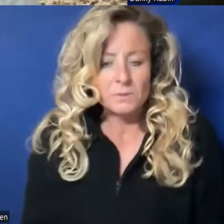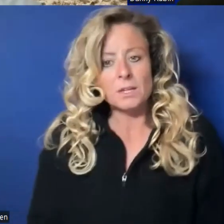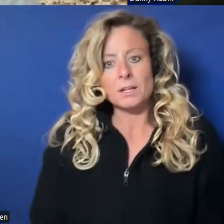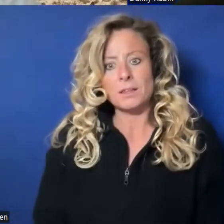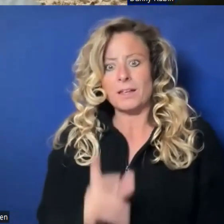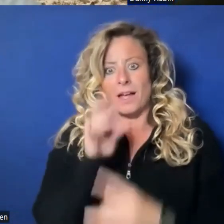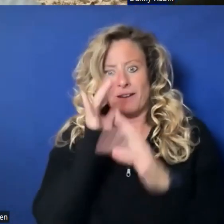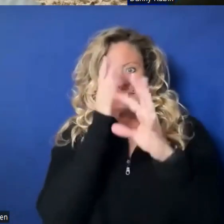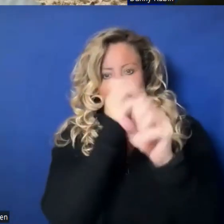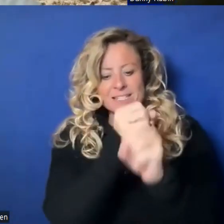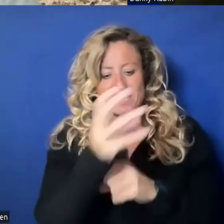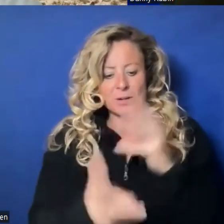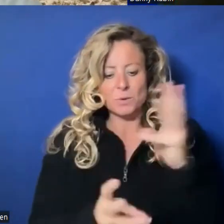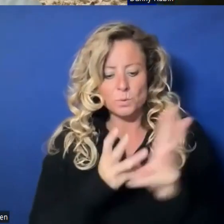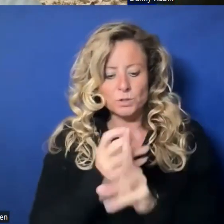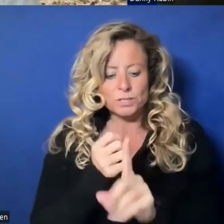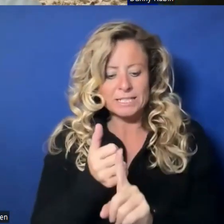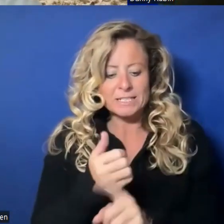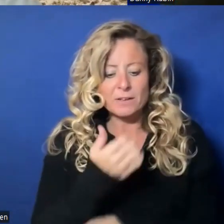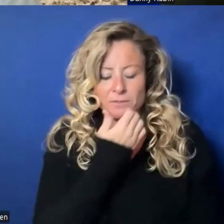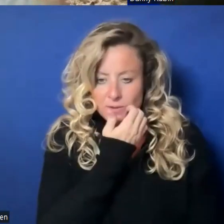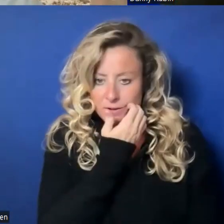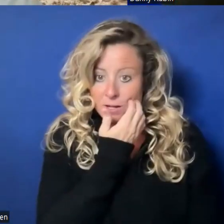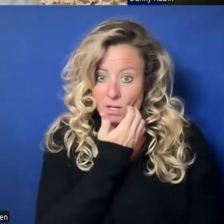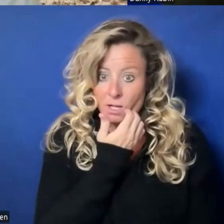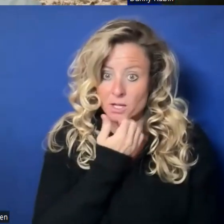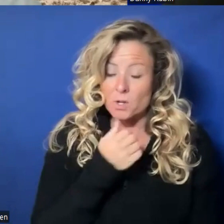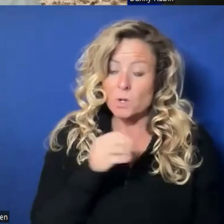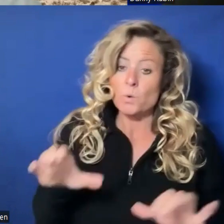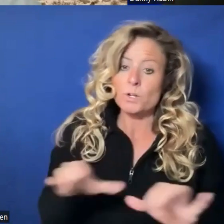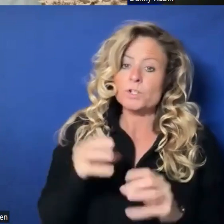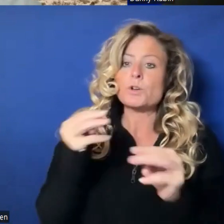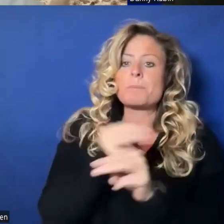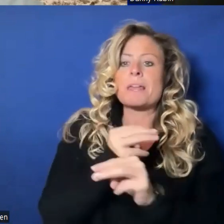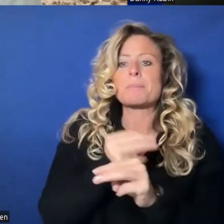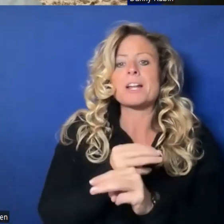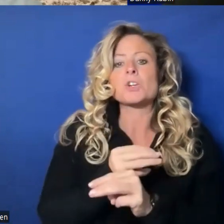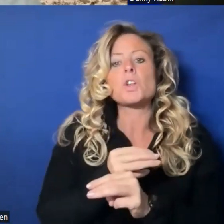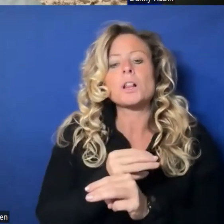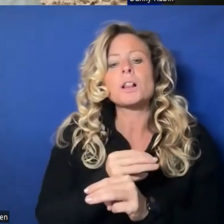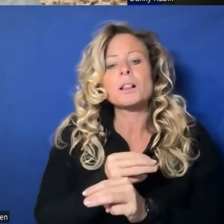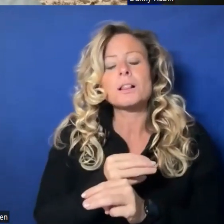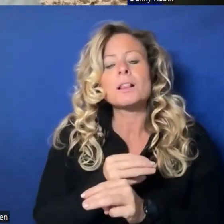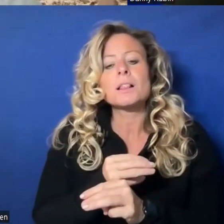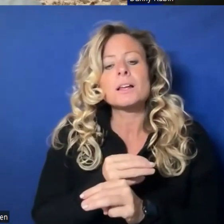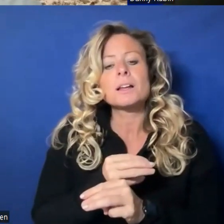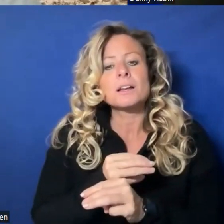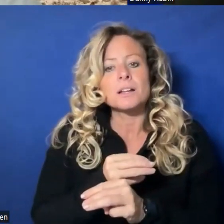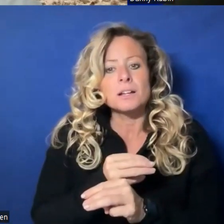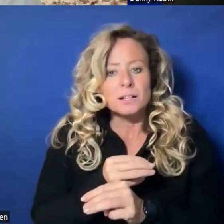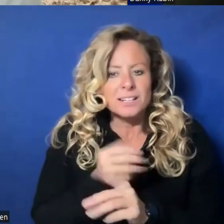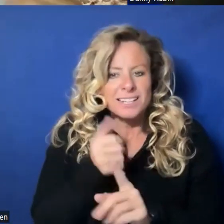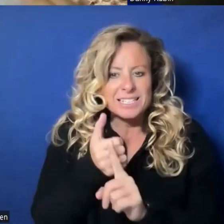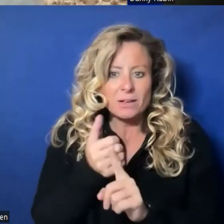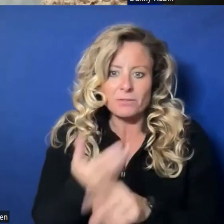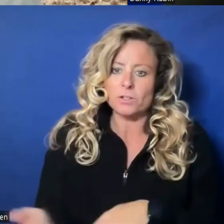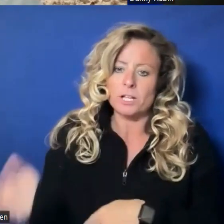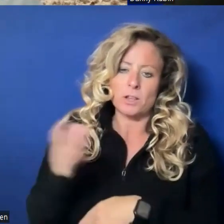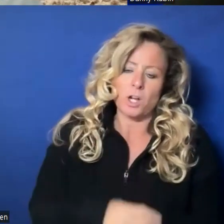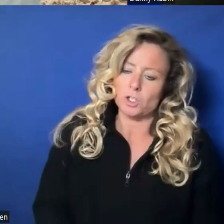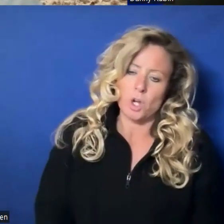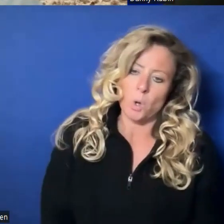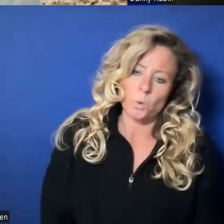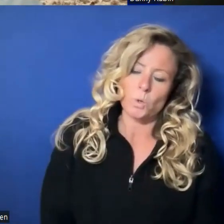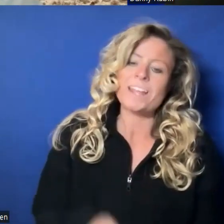fascinated world where you do mathematical magics all day long, no. This is a